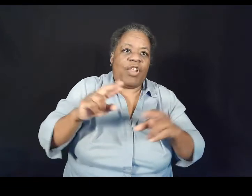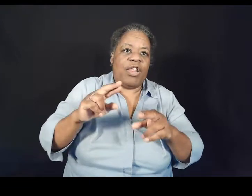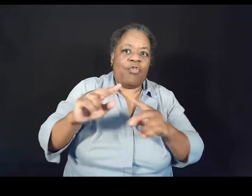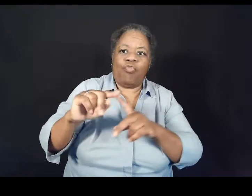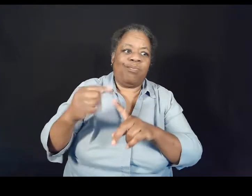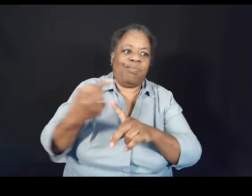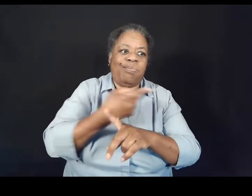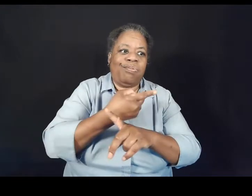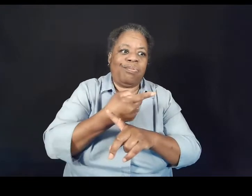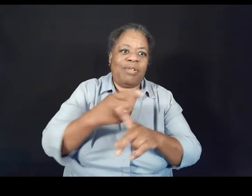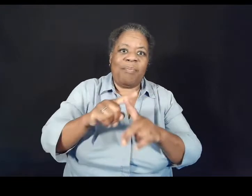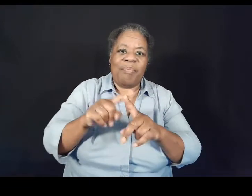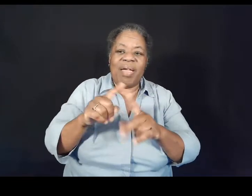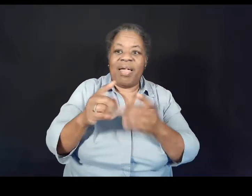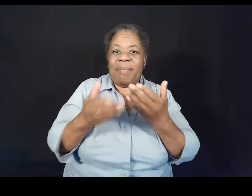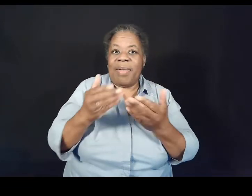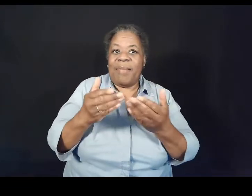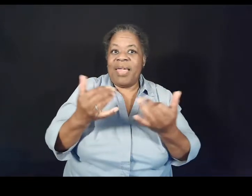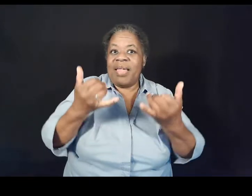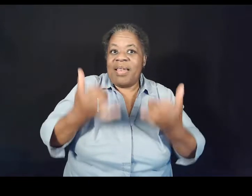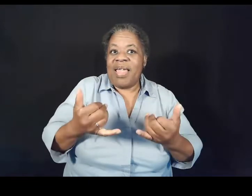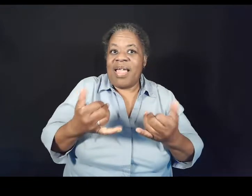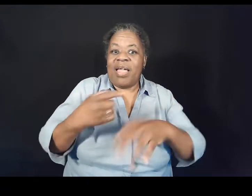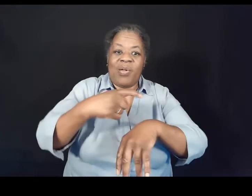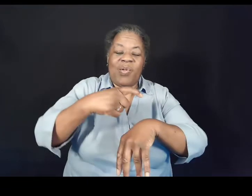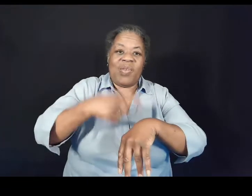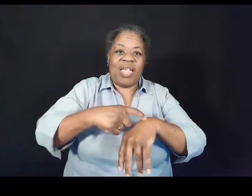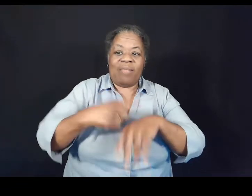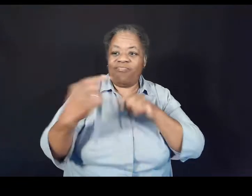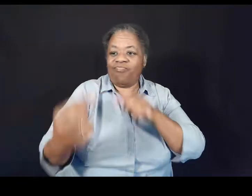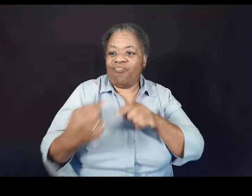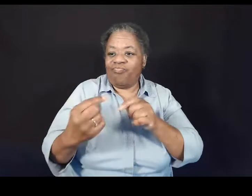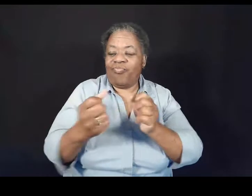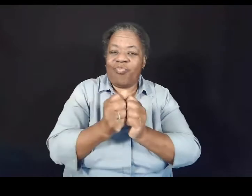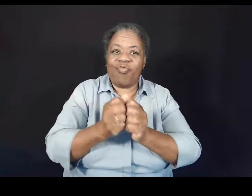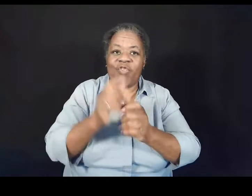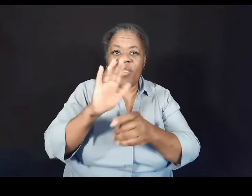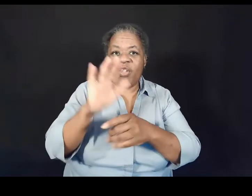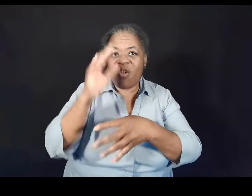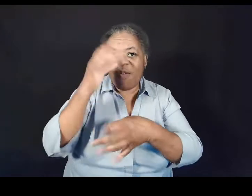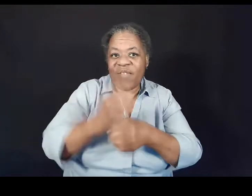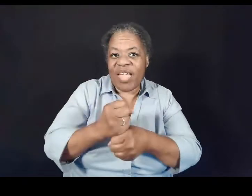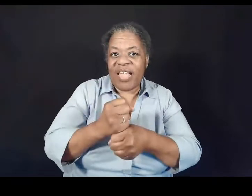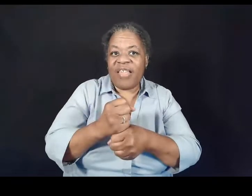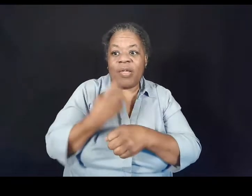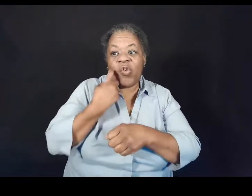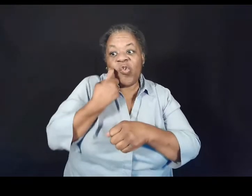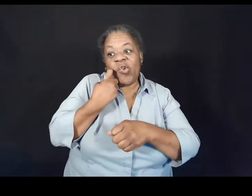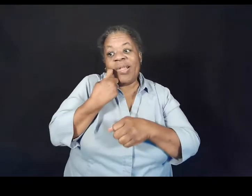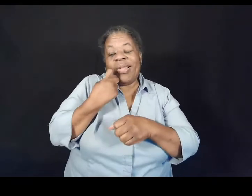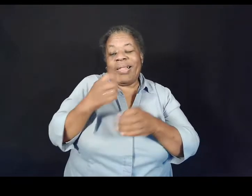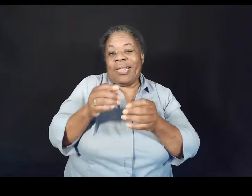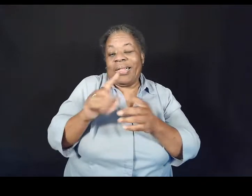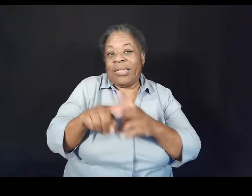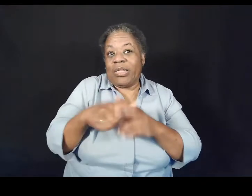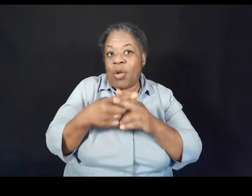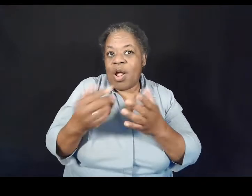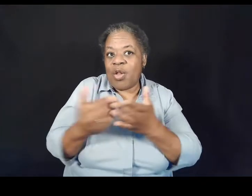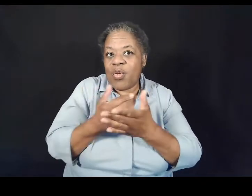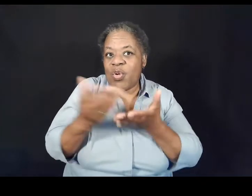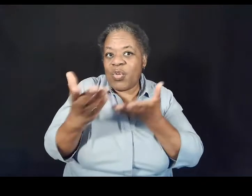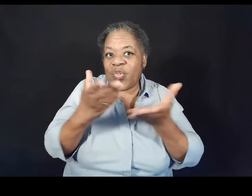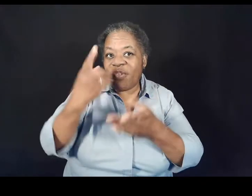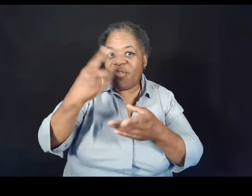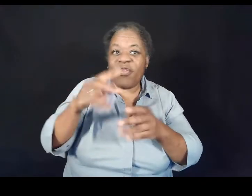of deconstructing or wrestling with your faith. We recently started a new in-person service for people just like you. It's called